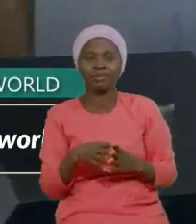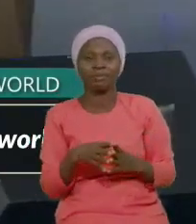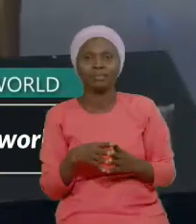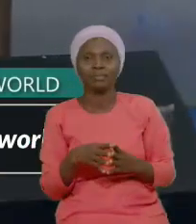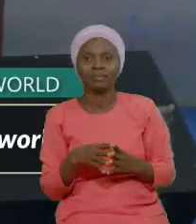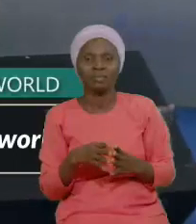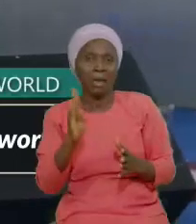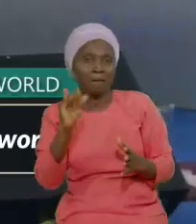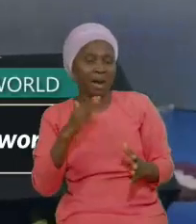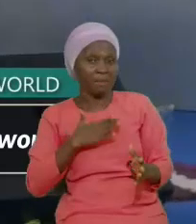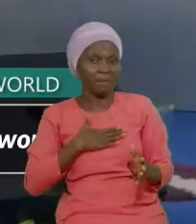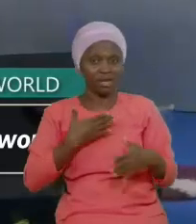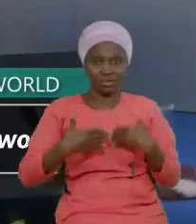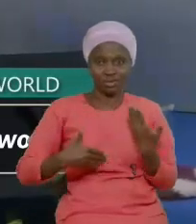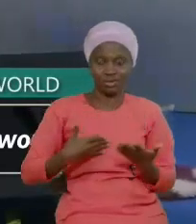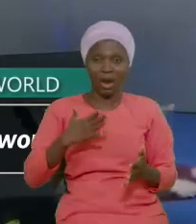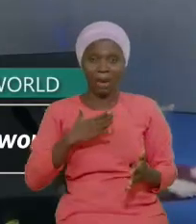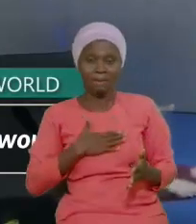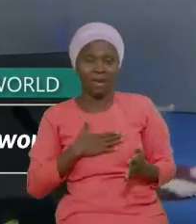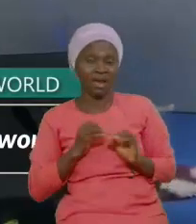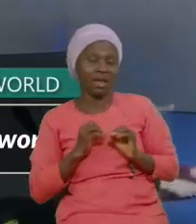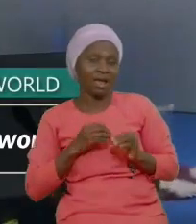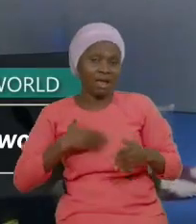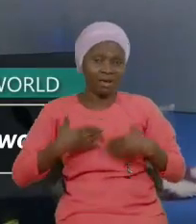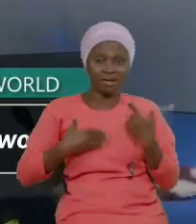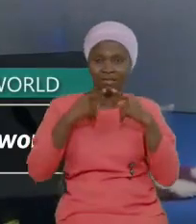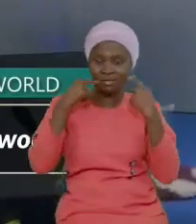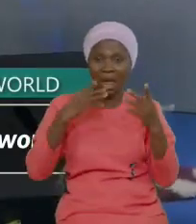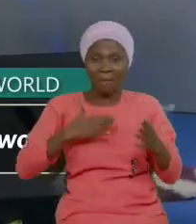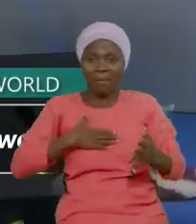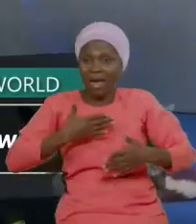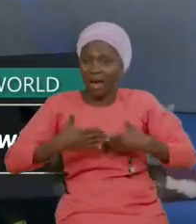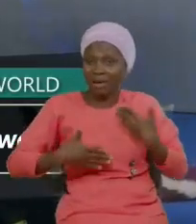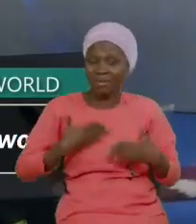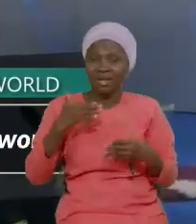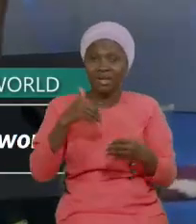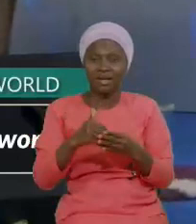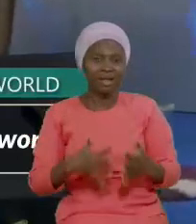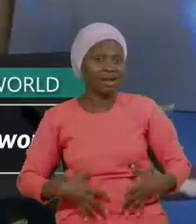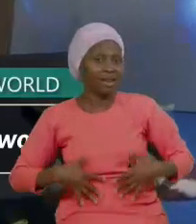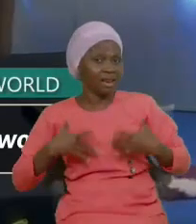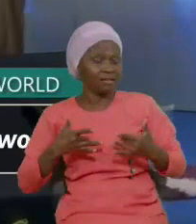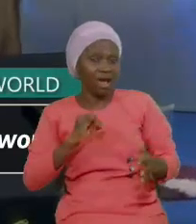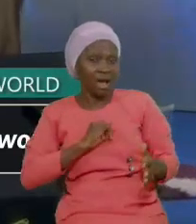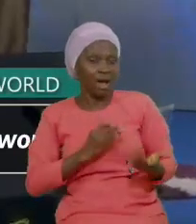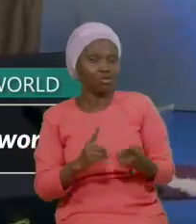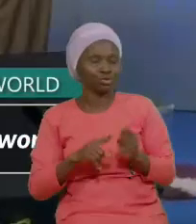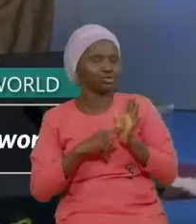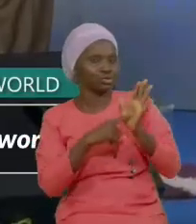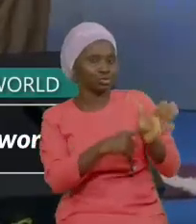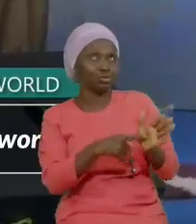By my joy, my excitement, and my happiness in life, I want to reflect God